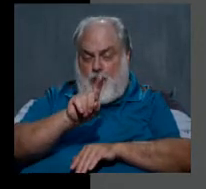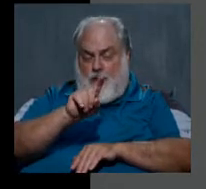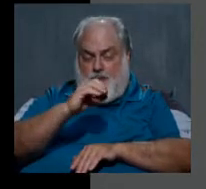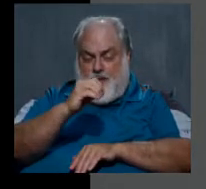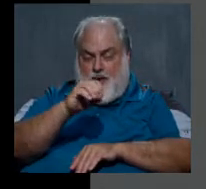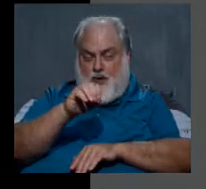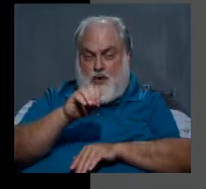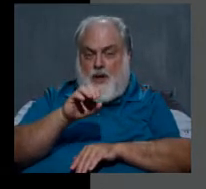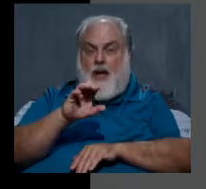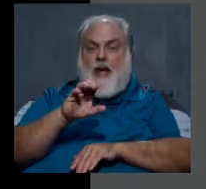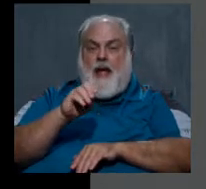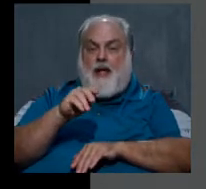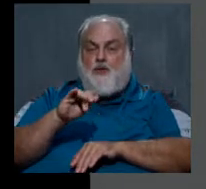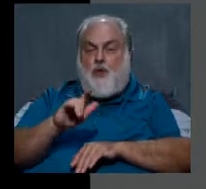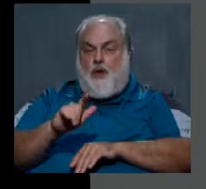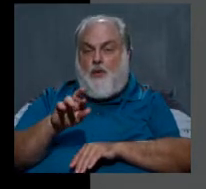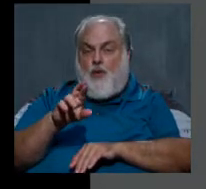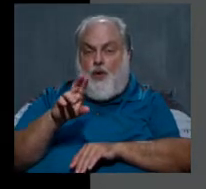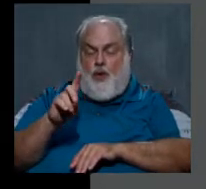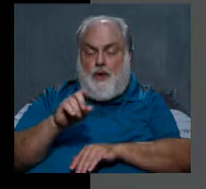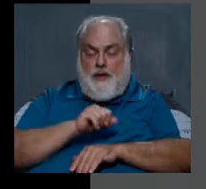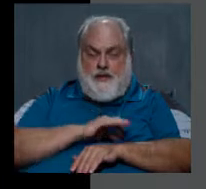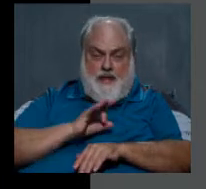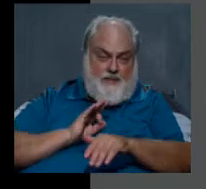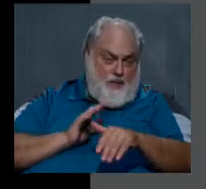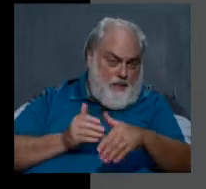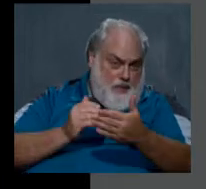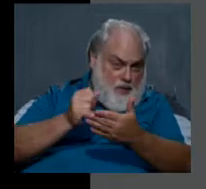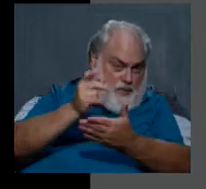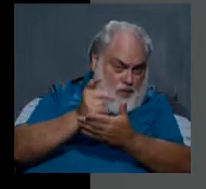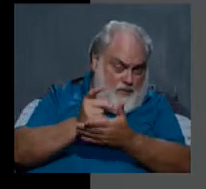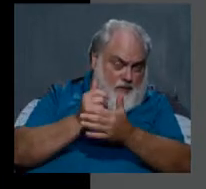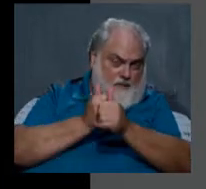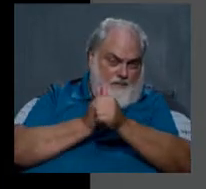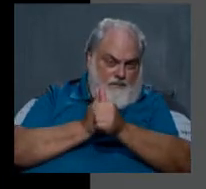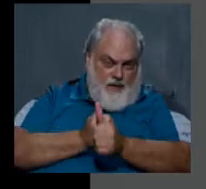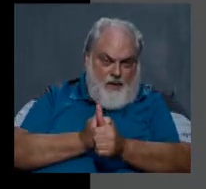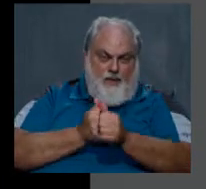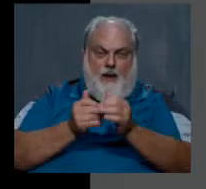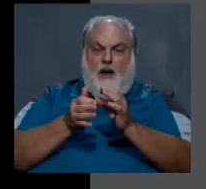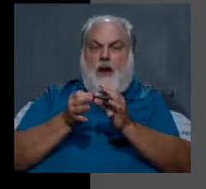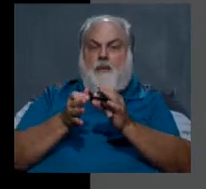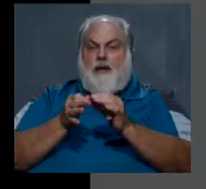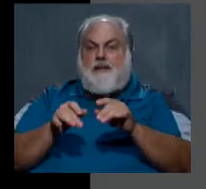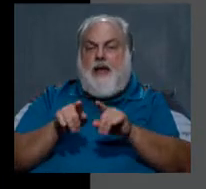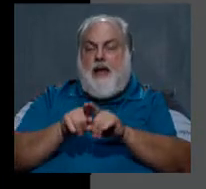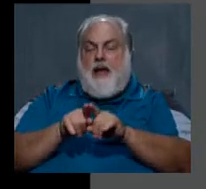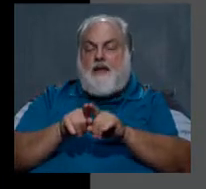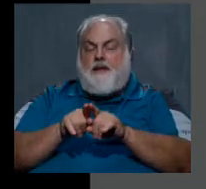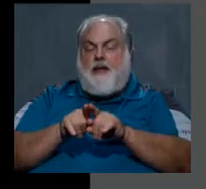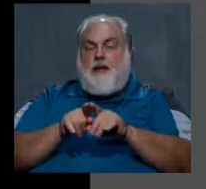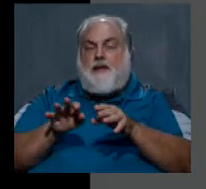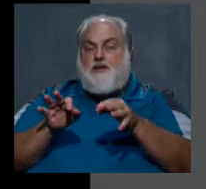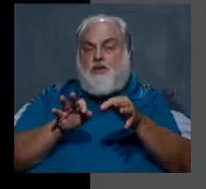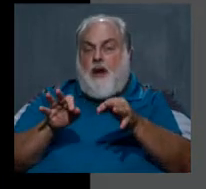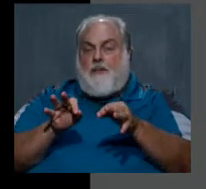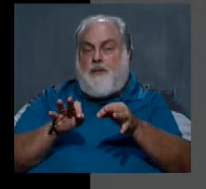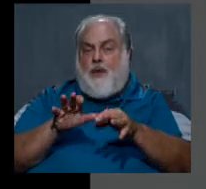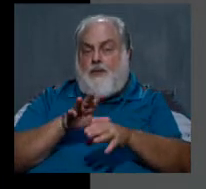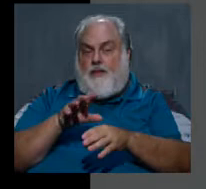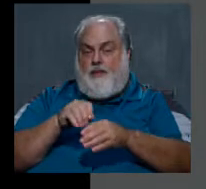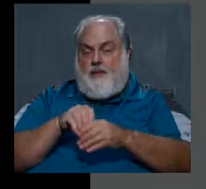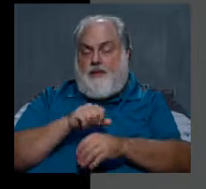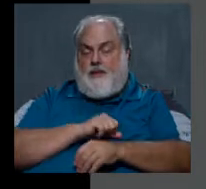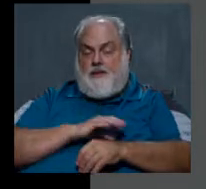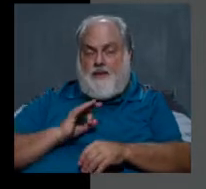19010 Cantrell Road. Staff recommends approval of the request, subject to compliance with the comments and conditions, as outlined in paragraphs D, E, and F